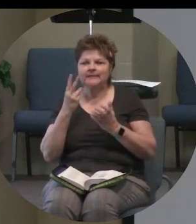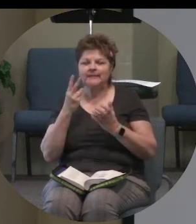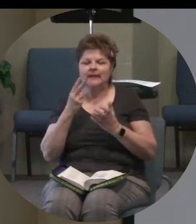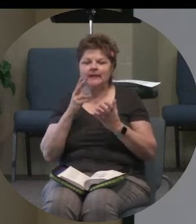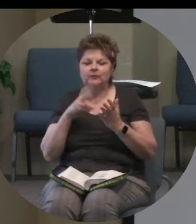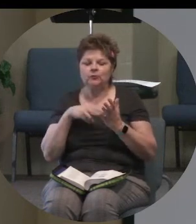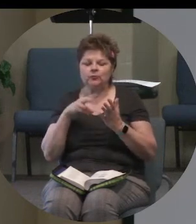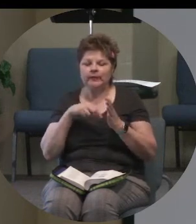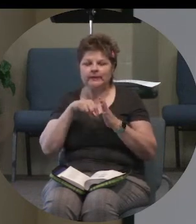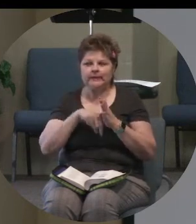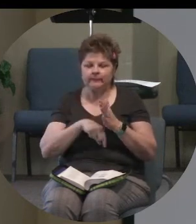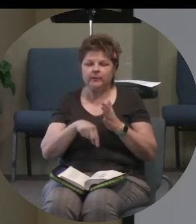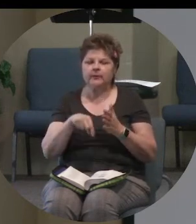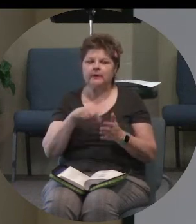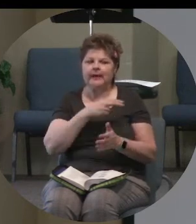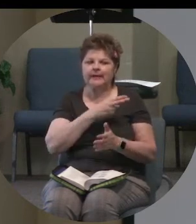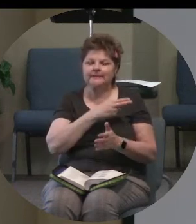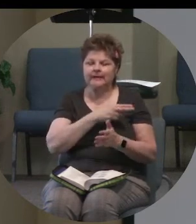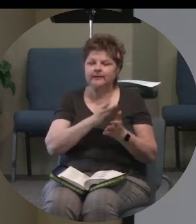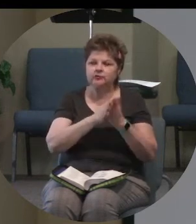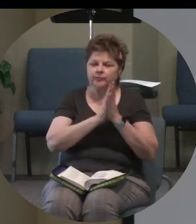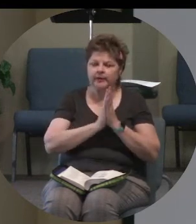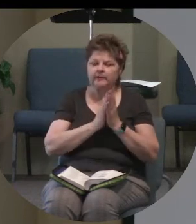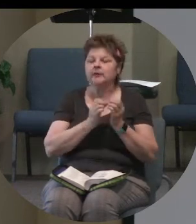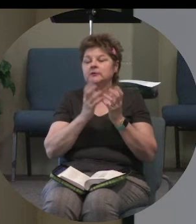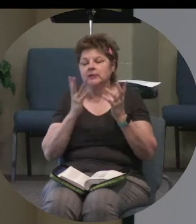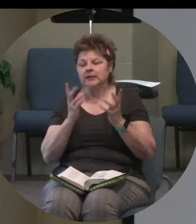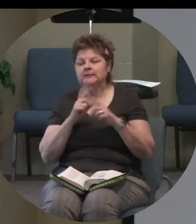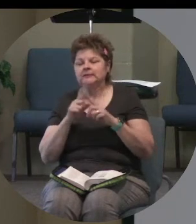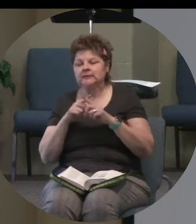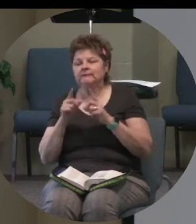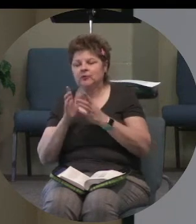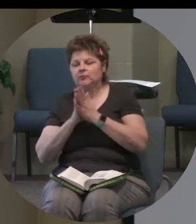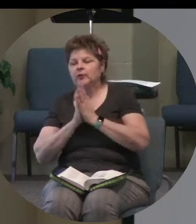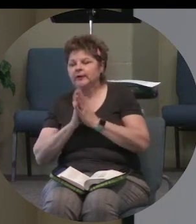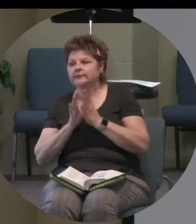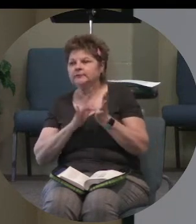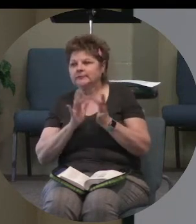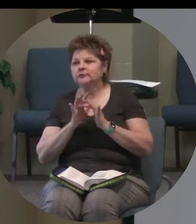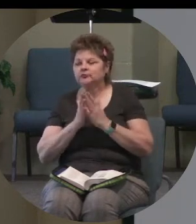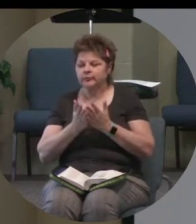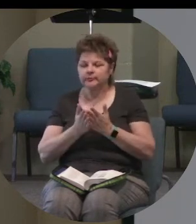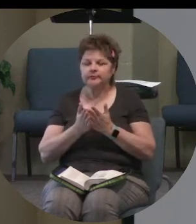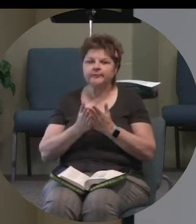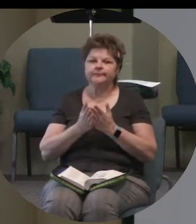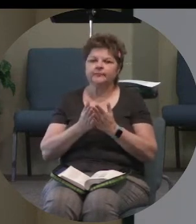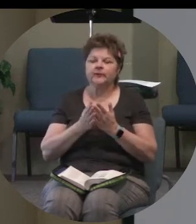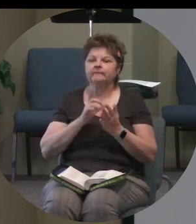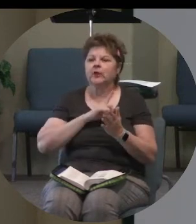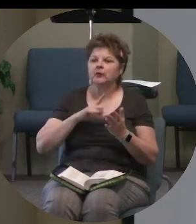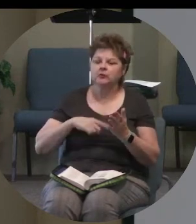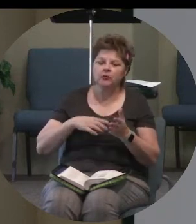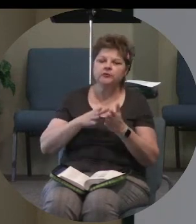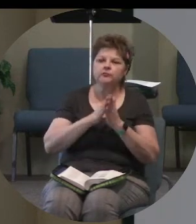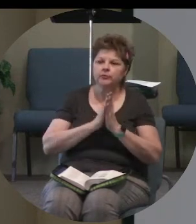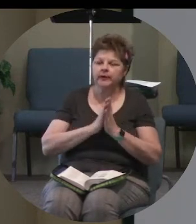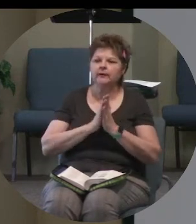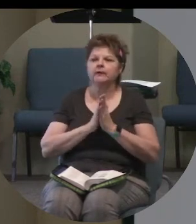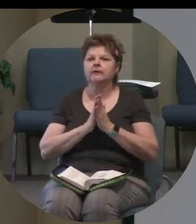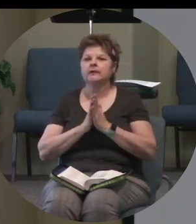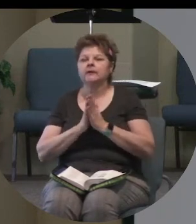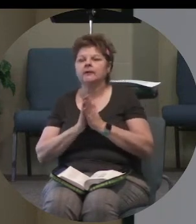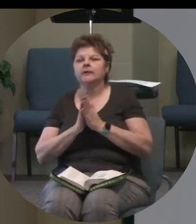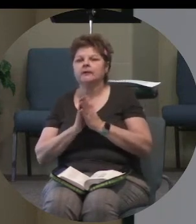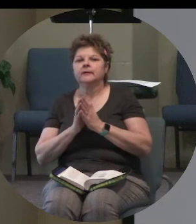There's lots of models of prayer throughout Scripture. You can go to the Lord's Prayer in the New Testament. We can go through the ACTS, the Adoration,